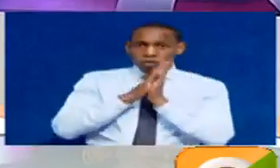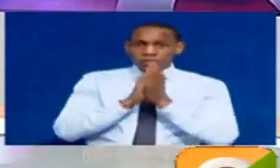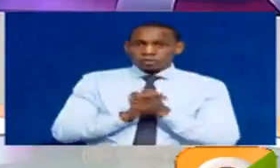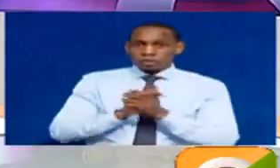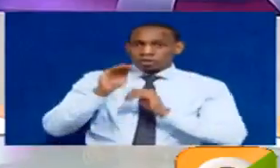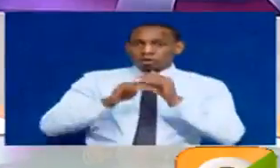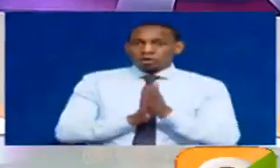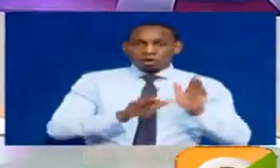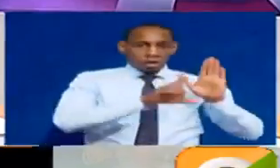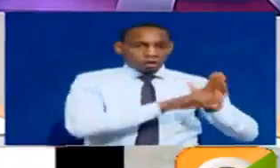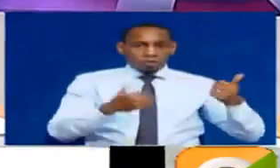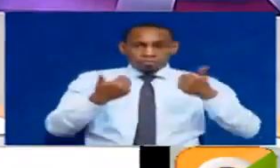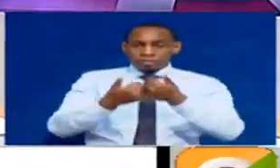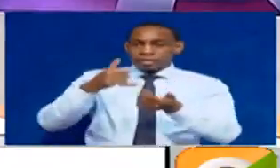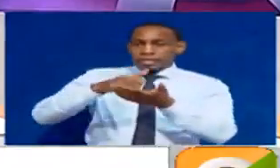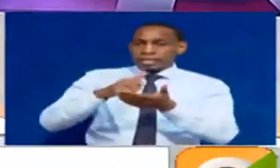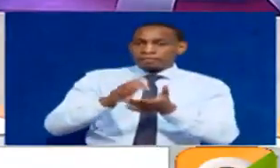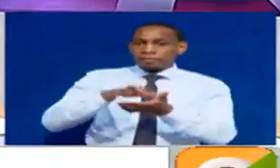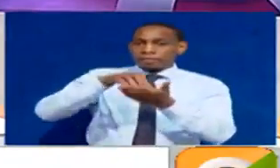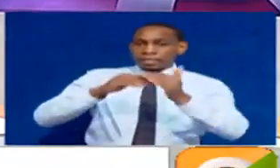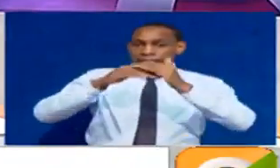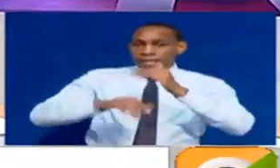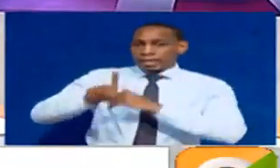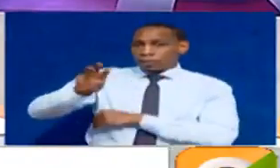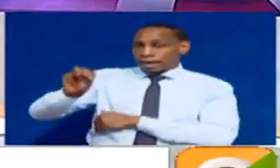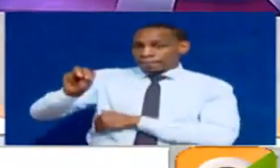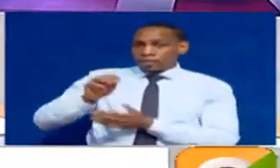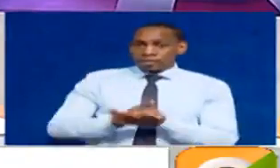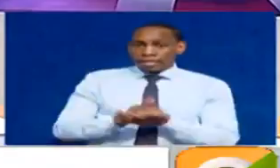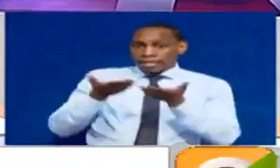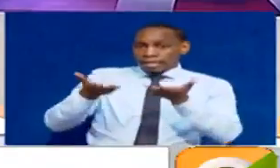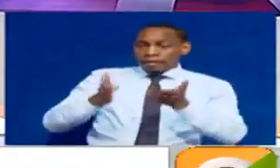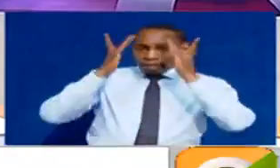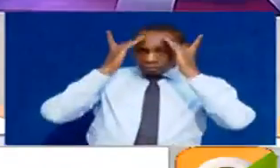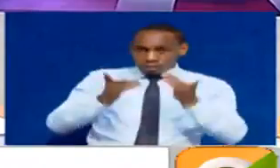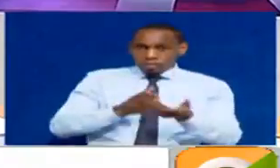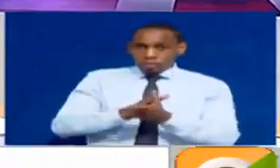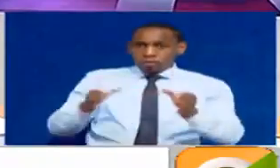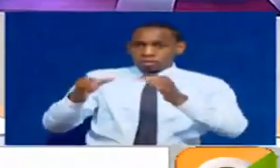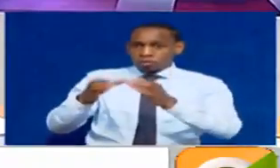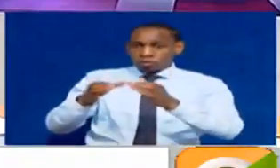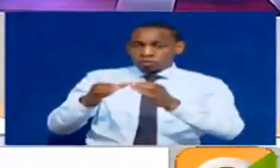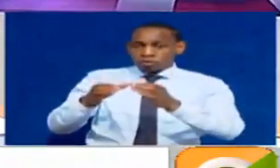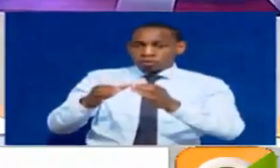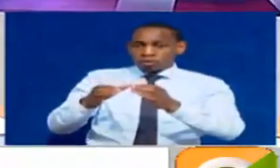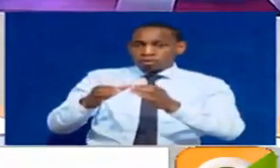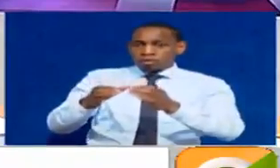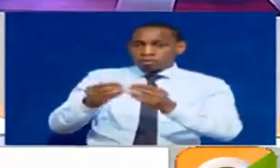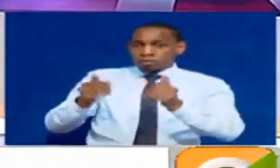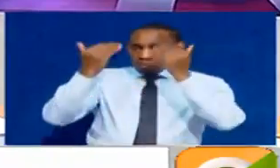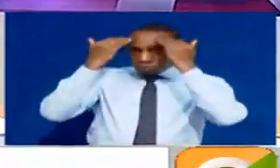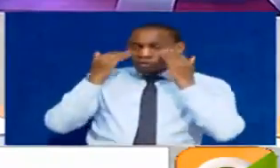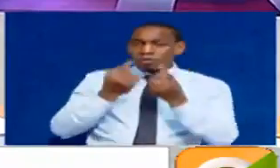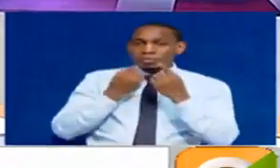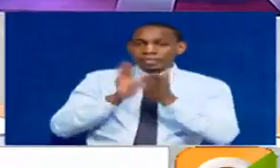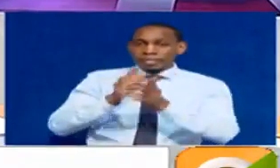All legal disputes involving claims below a million shillings will now be determined by small claims courts. Now, speaking